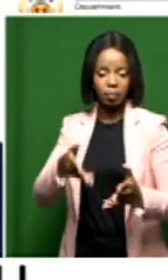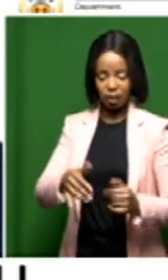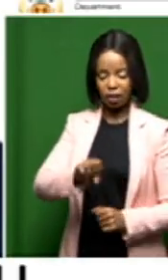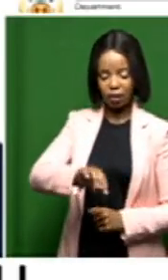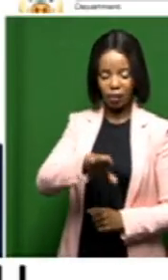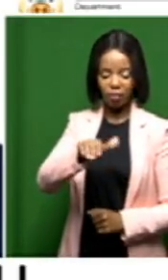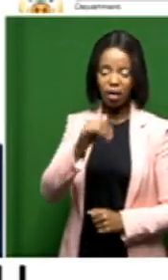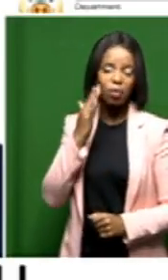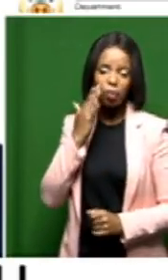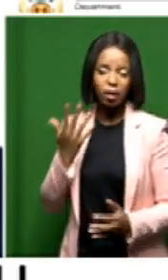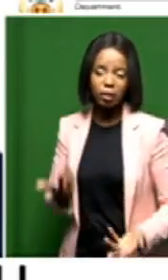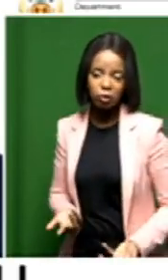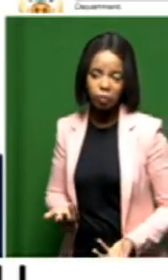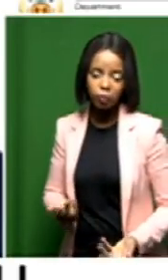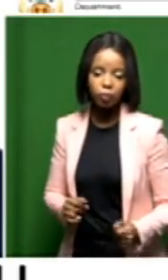That